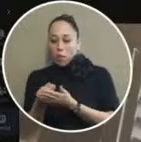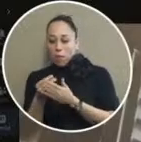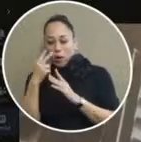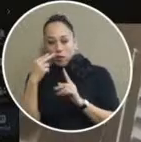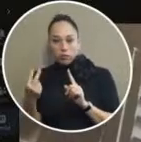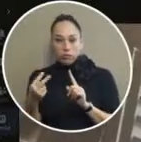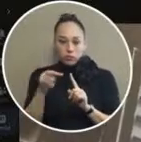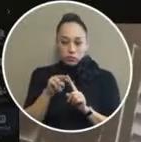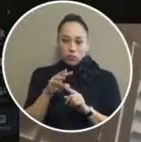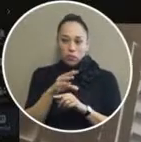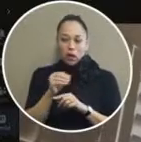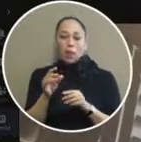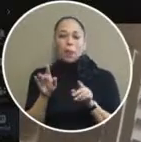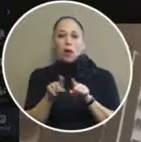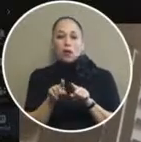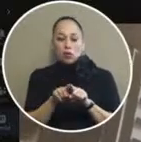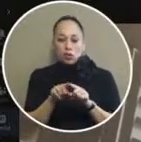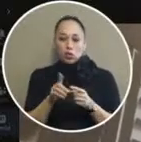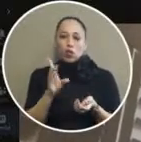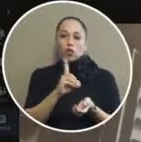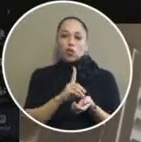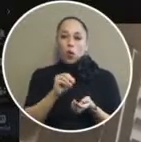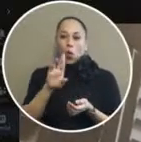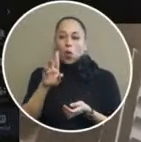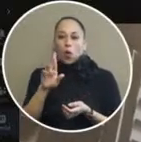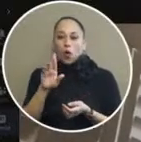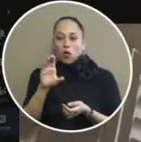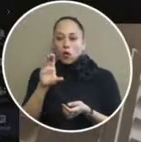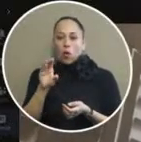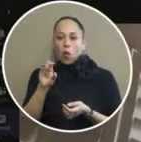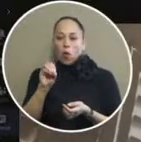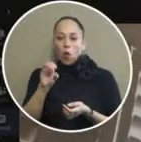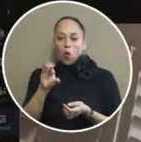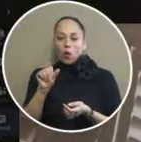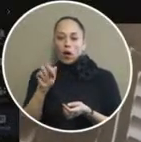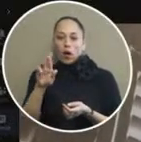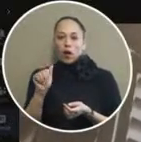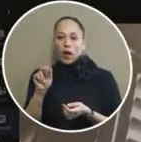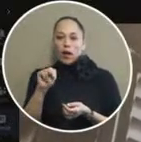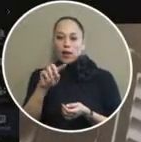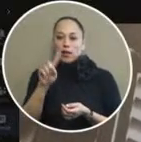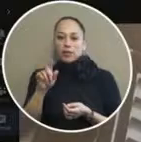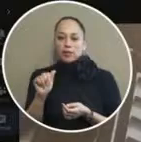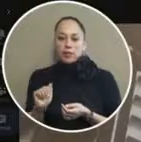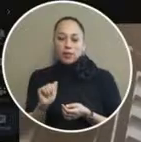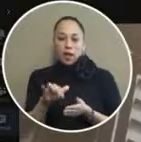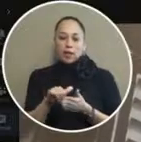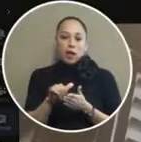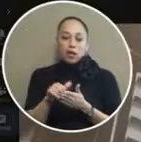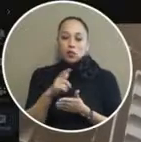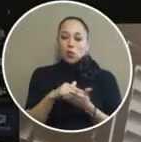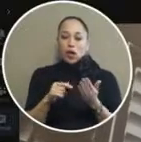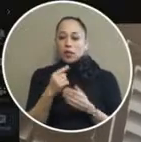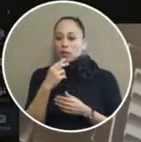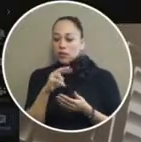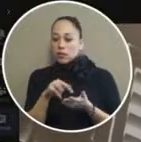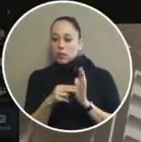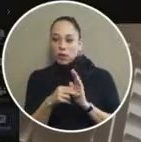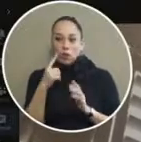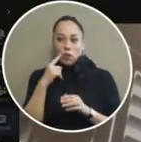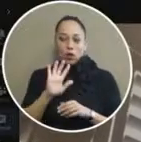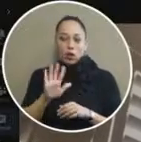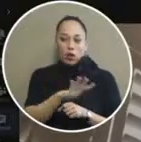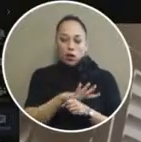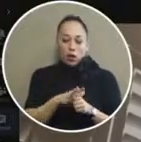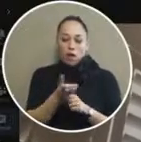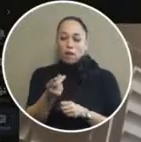Again, want to underscore Dr. Orcaranza's vast experience in the health field and what he's meant to this region. I think very